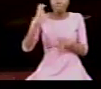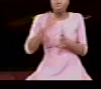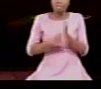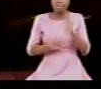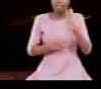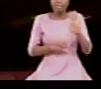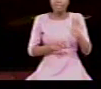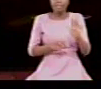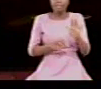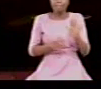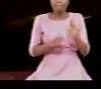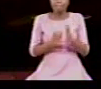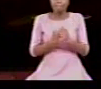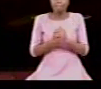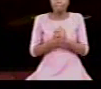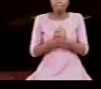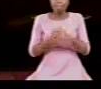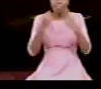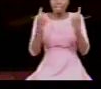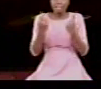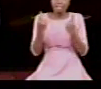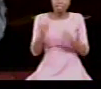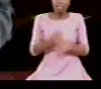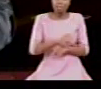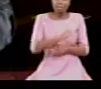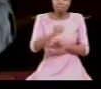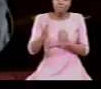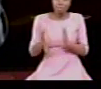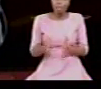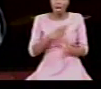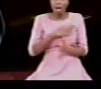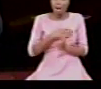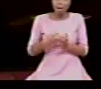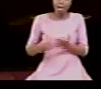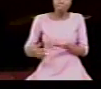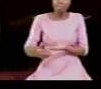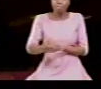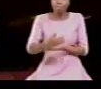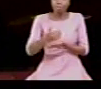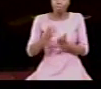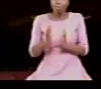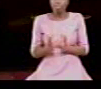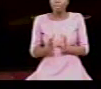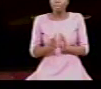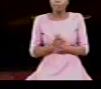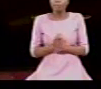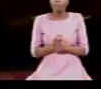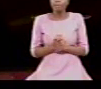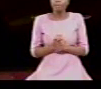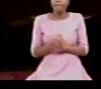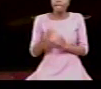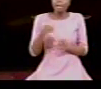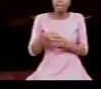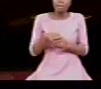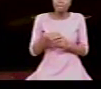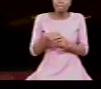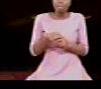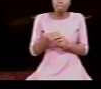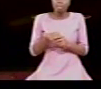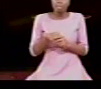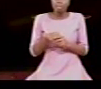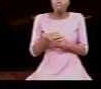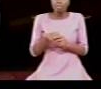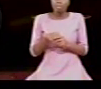Matthew 5, transgressing sower and reaper. Look at it here. in Matthew 5